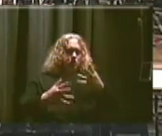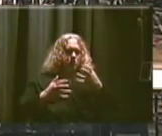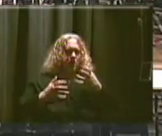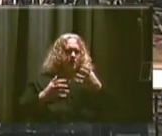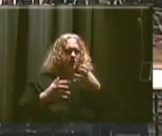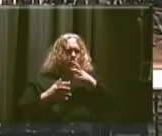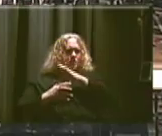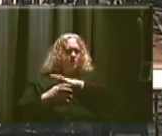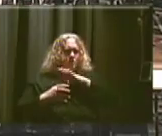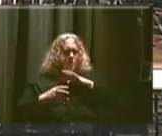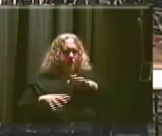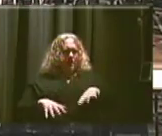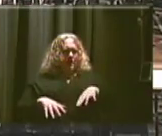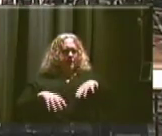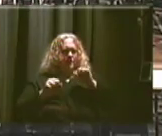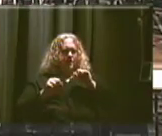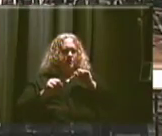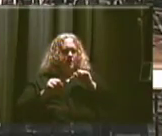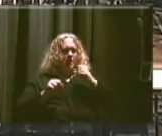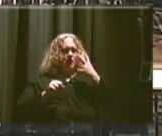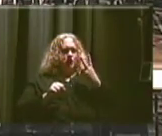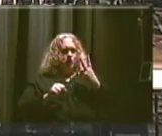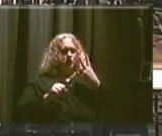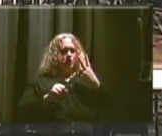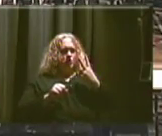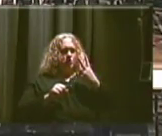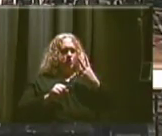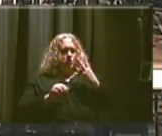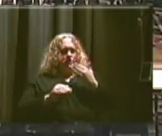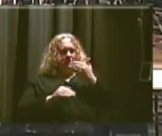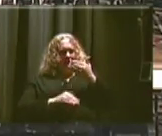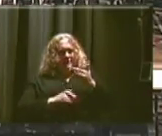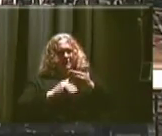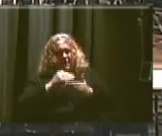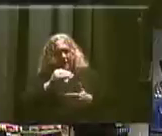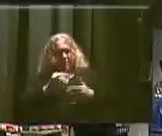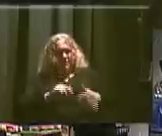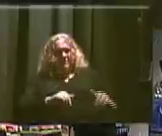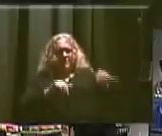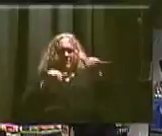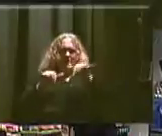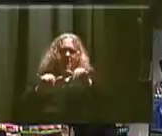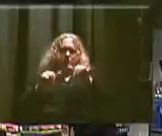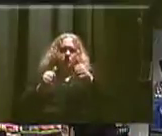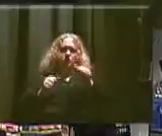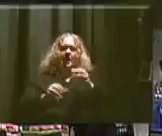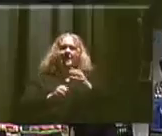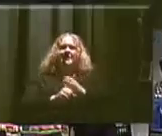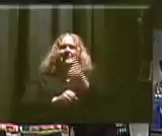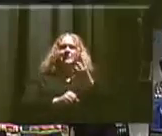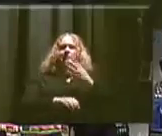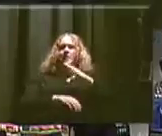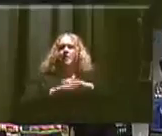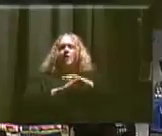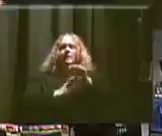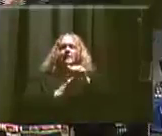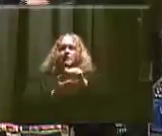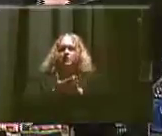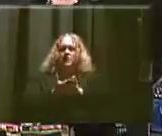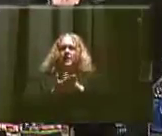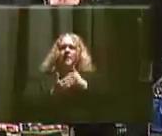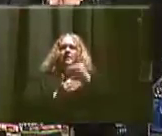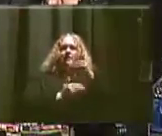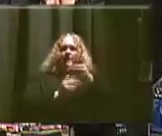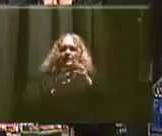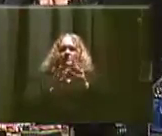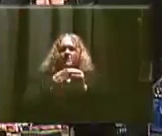board adopt a sort of a two-step standard. Just to try to get on the agenda at the next meeting. Okay. Yeah, that's it, simply. Okay,